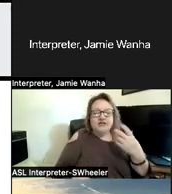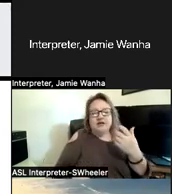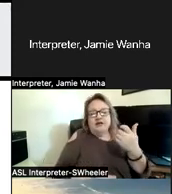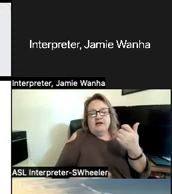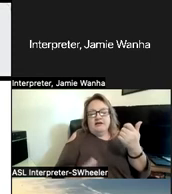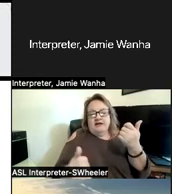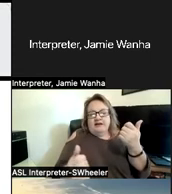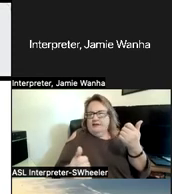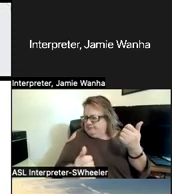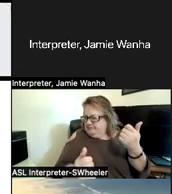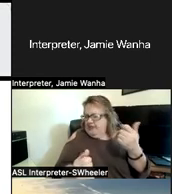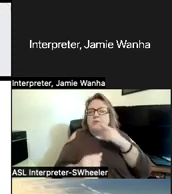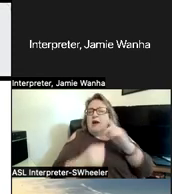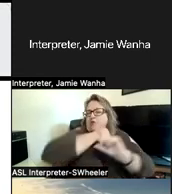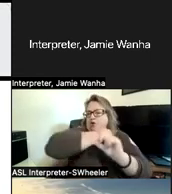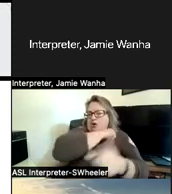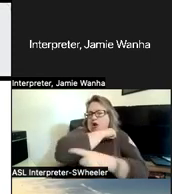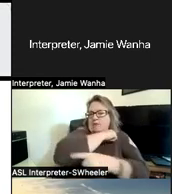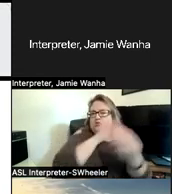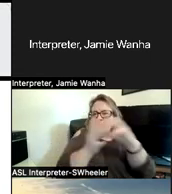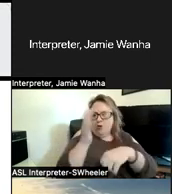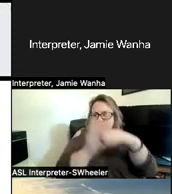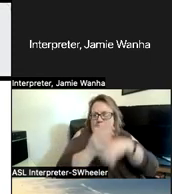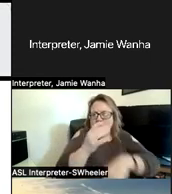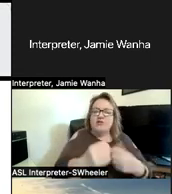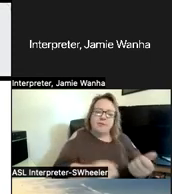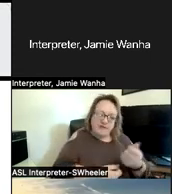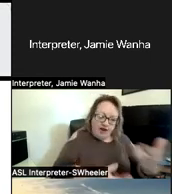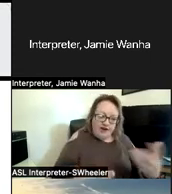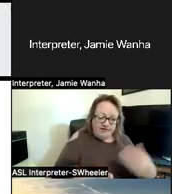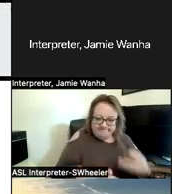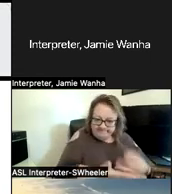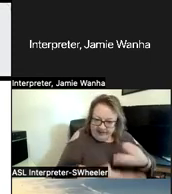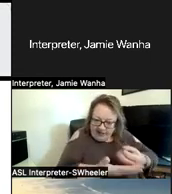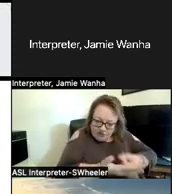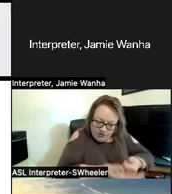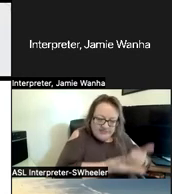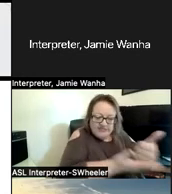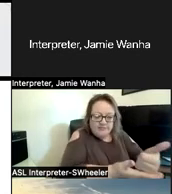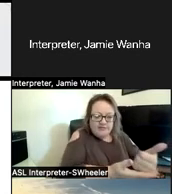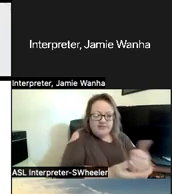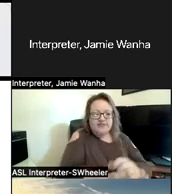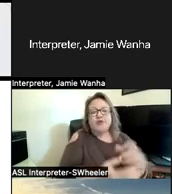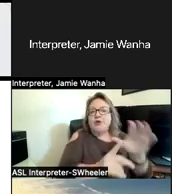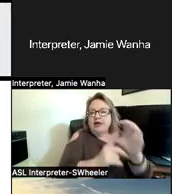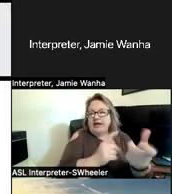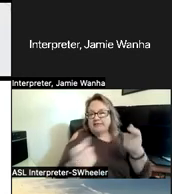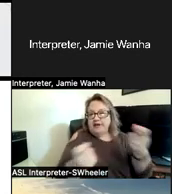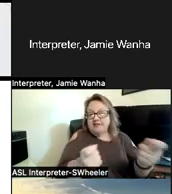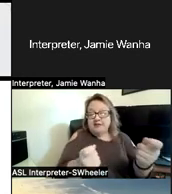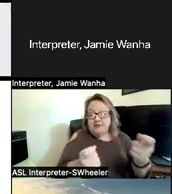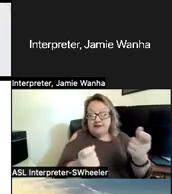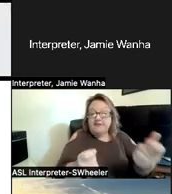removal. These partners are providing financial assistance through traditionally case management. And then if we get into